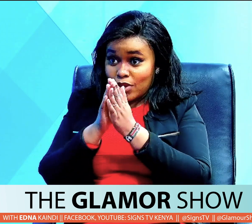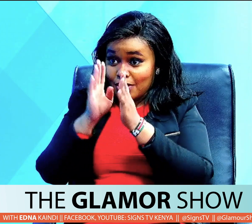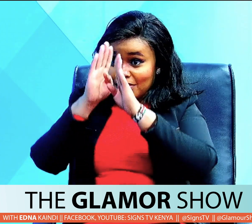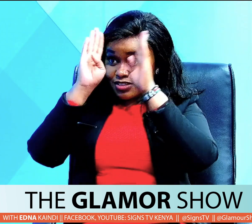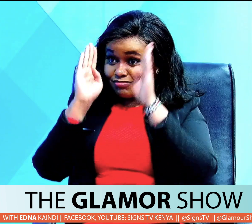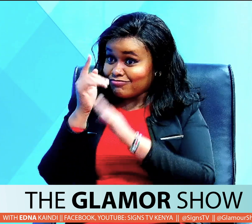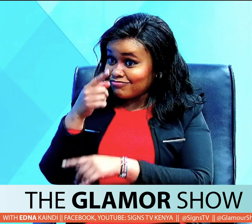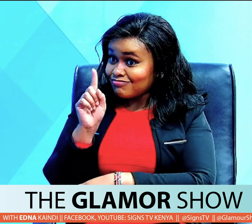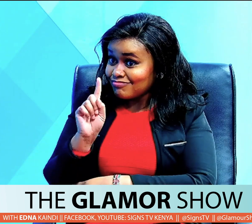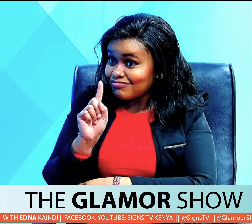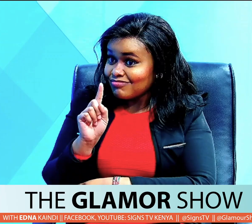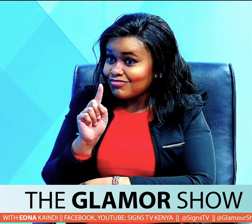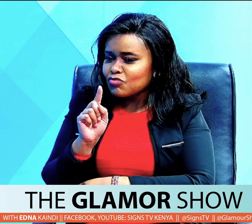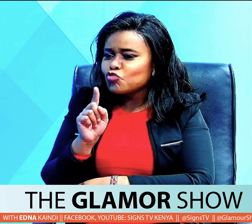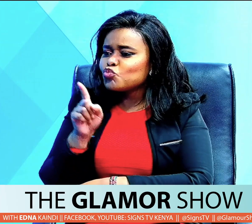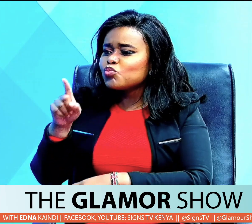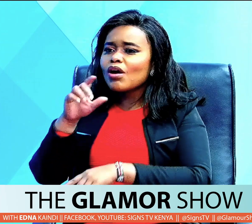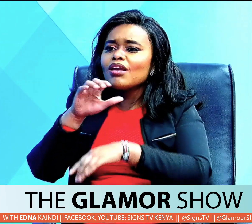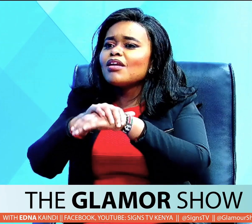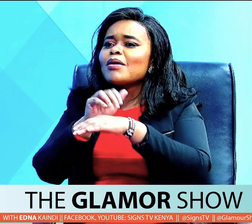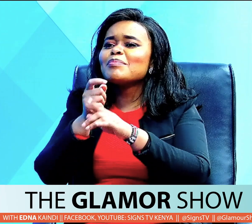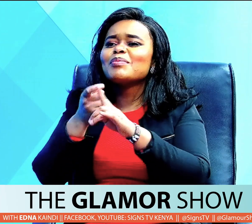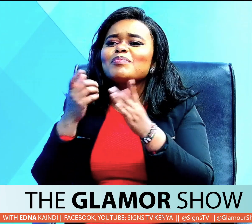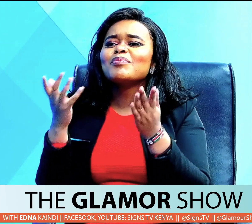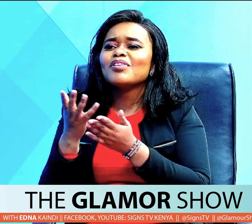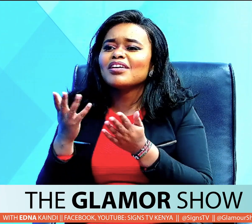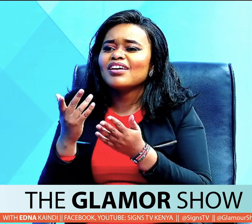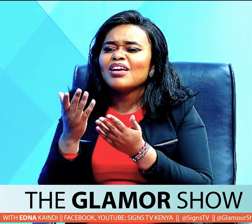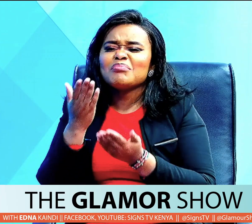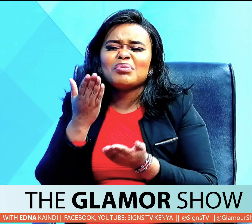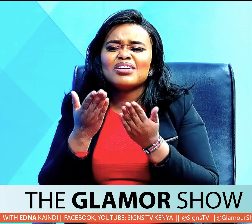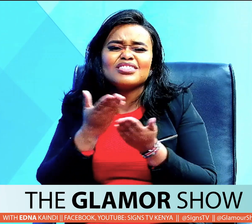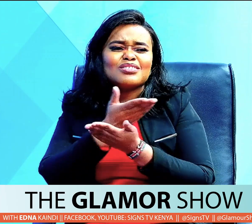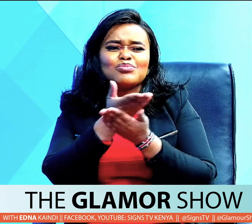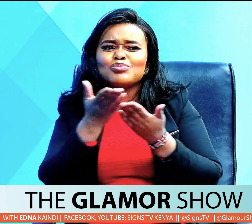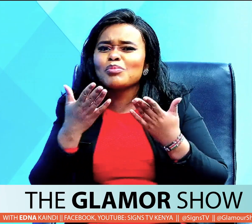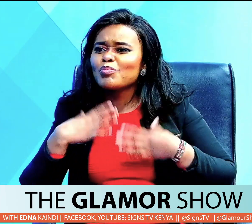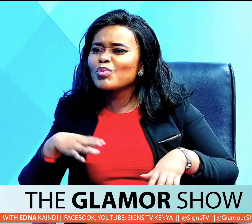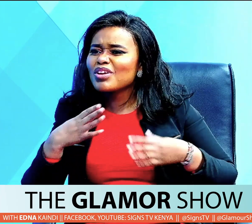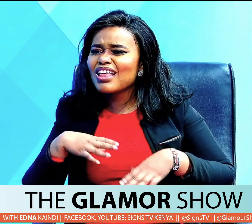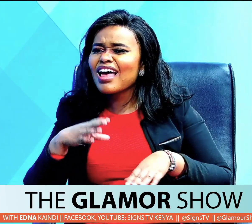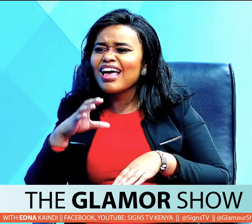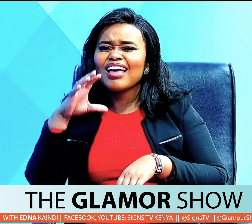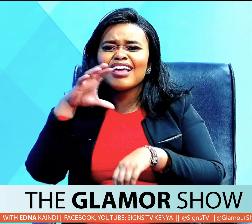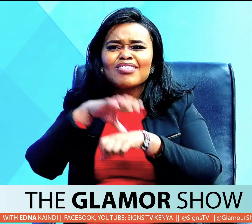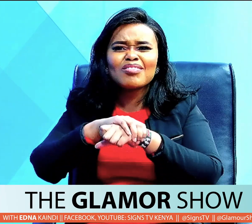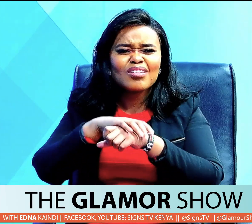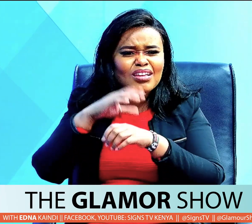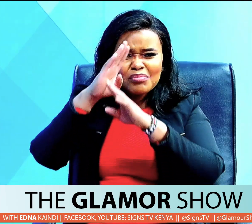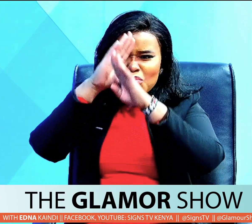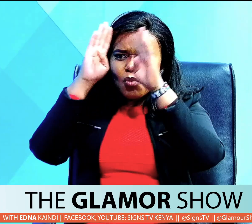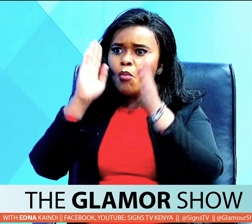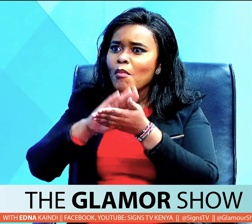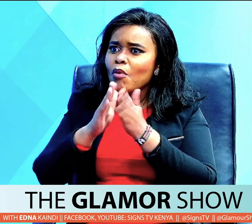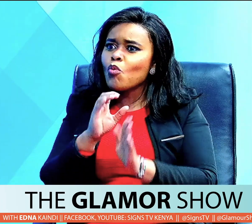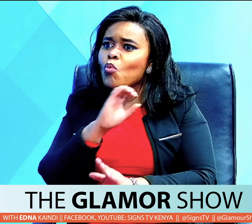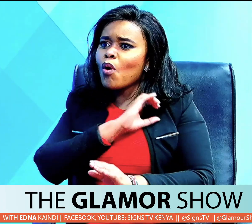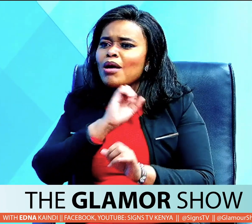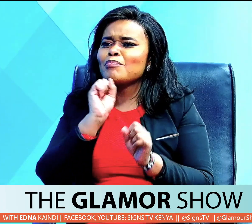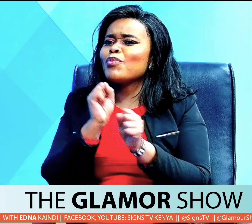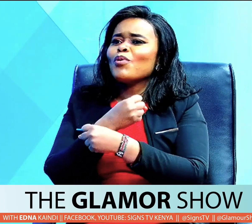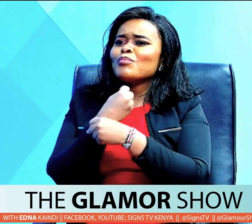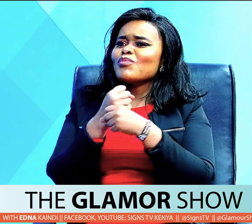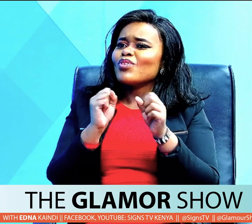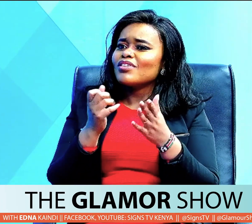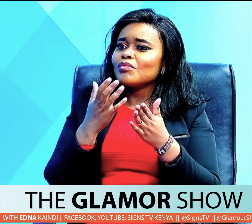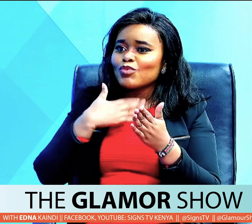So at the time, at the moment now you have your own shop where you do wig styling. Do you